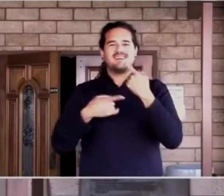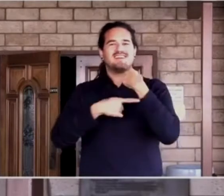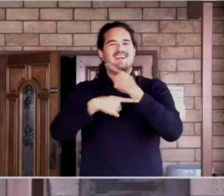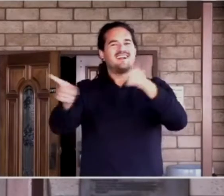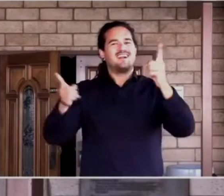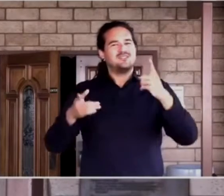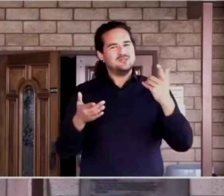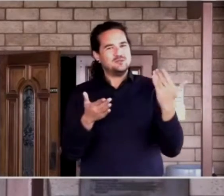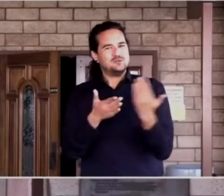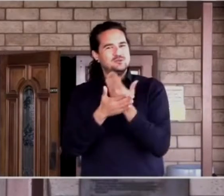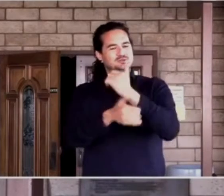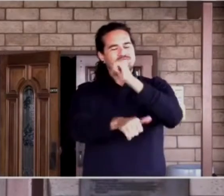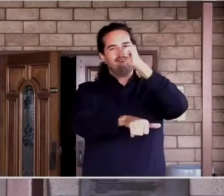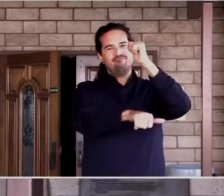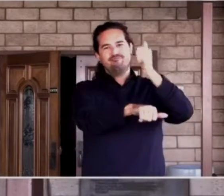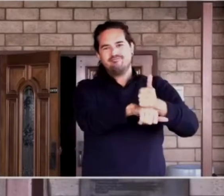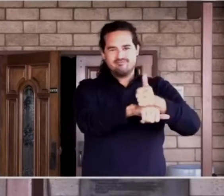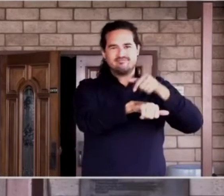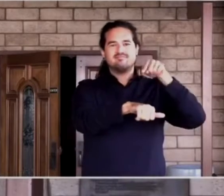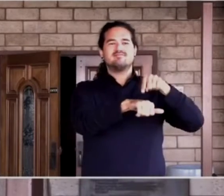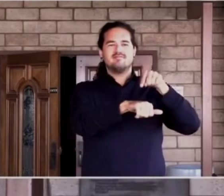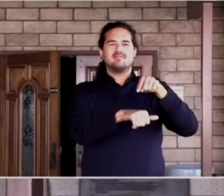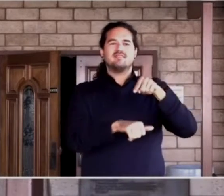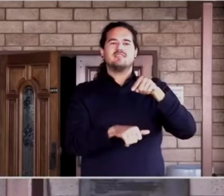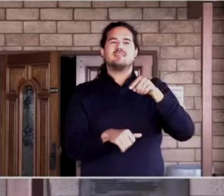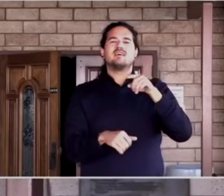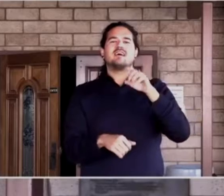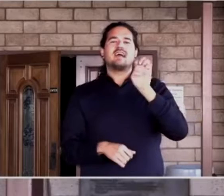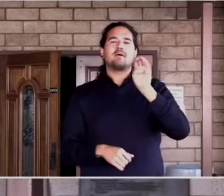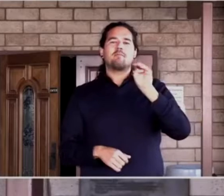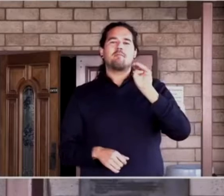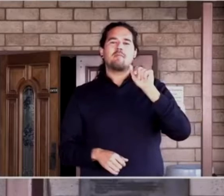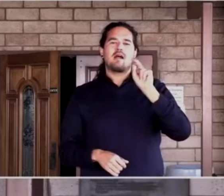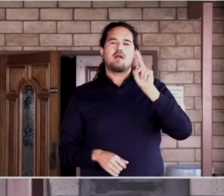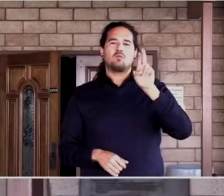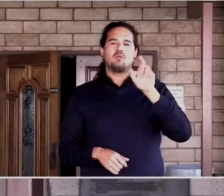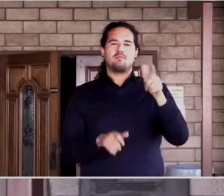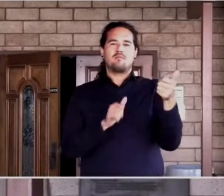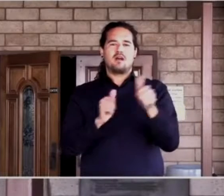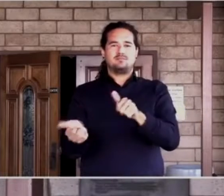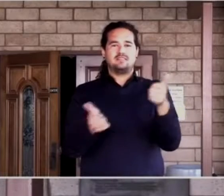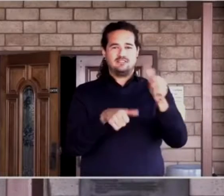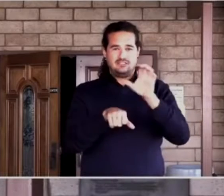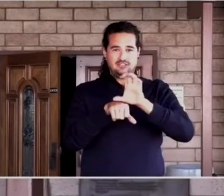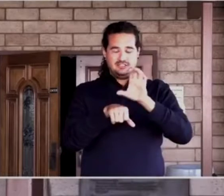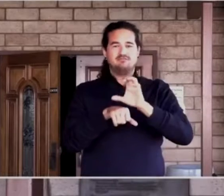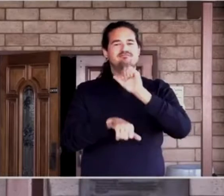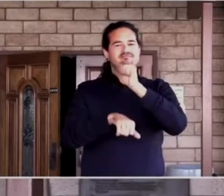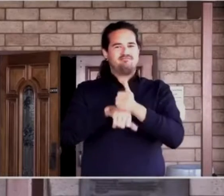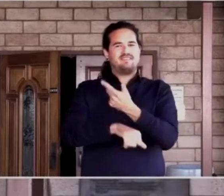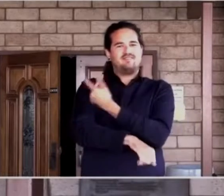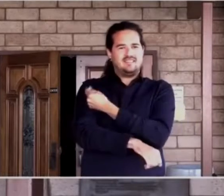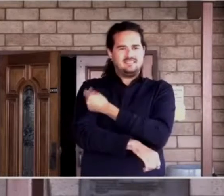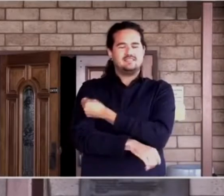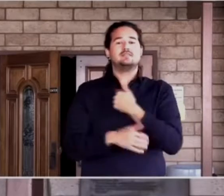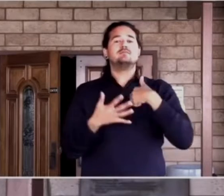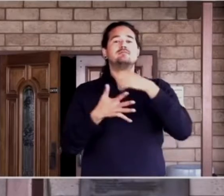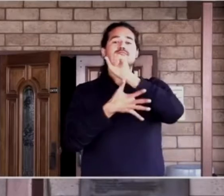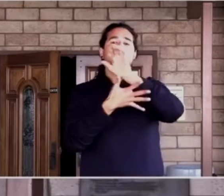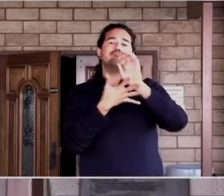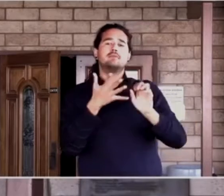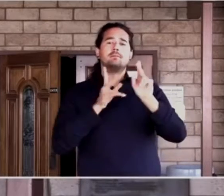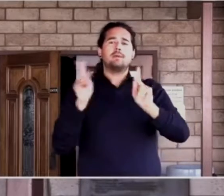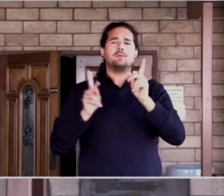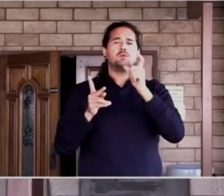Church. Today, we're honored to be here with the following speakers. Pastor Jason Reynolds, Senior Pastor